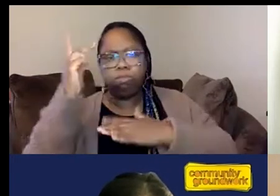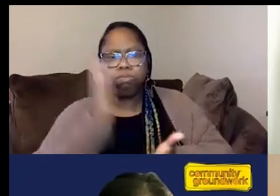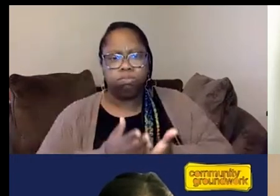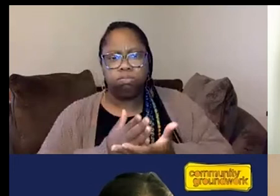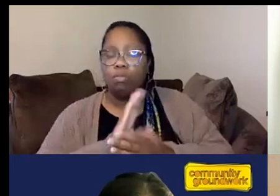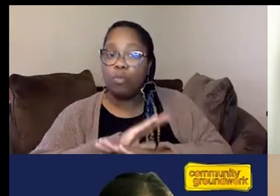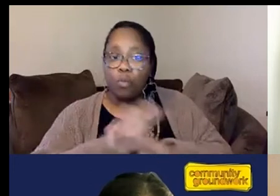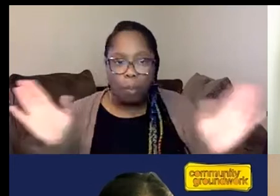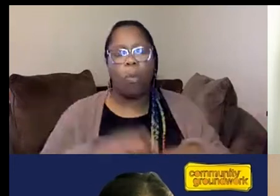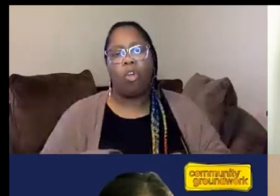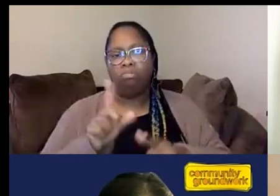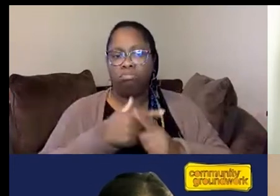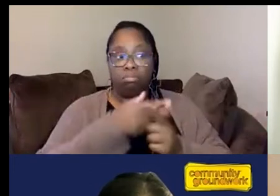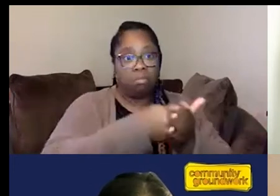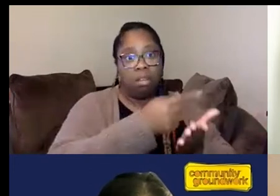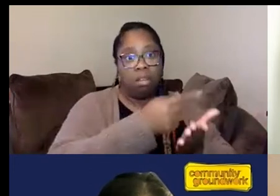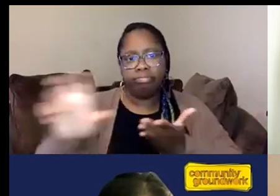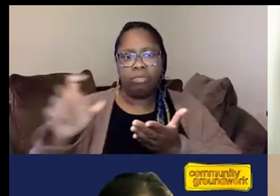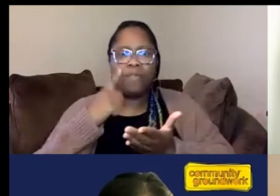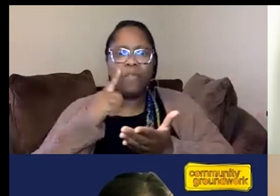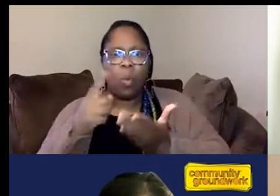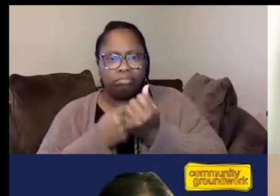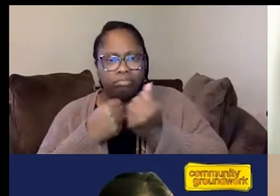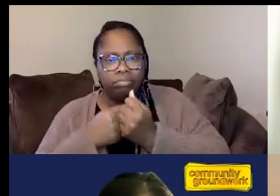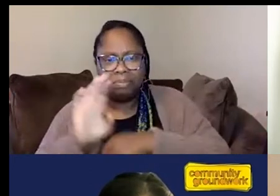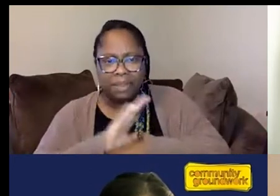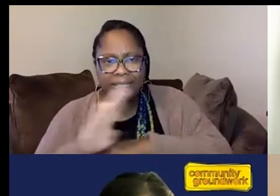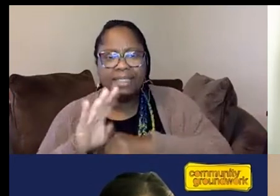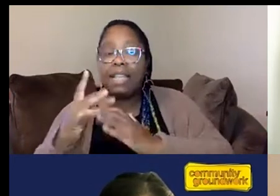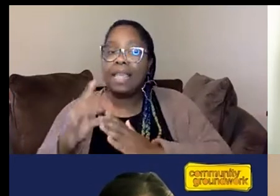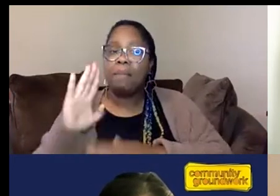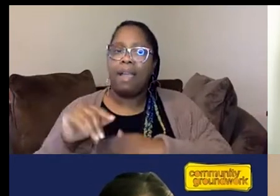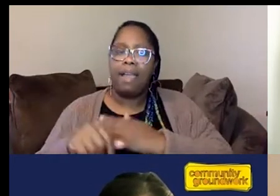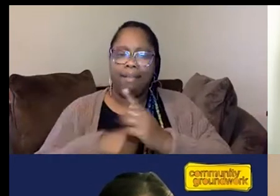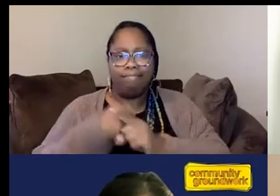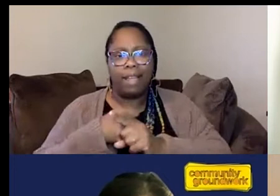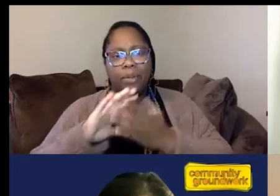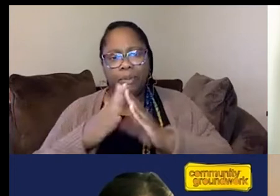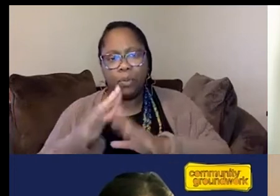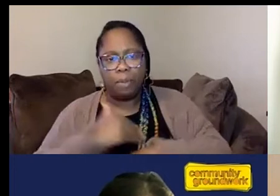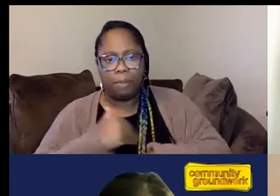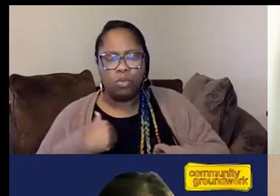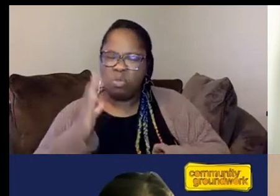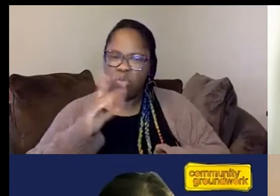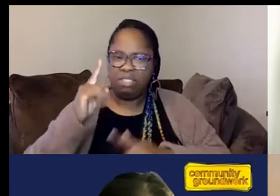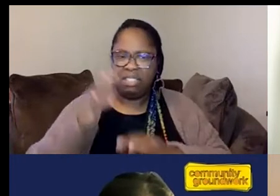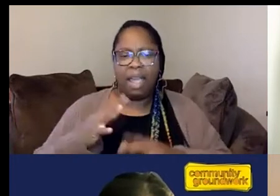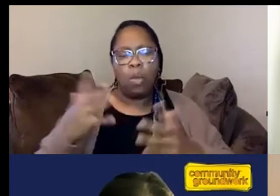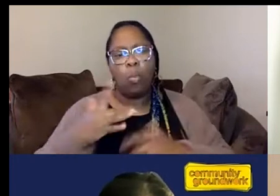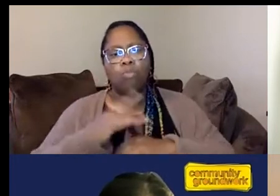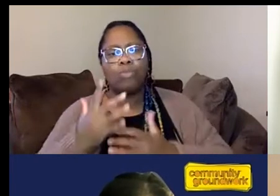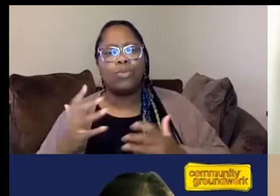of funds towards capital initiatives led by impacted community members who will determine what resources get built